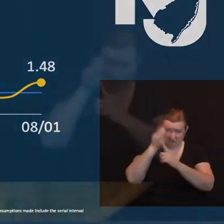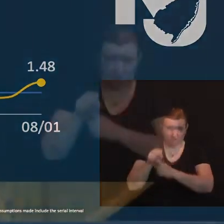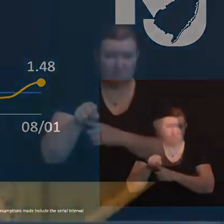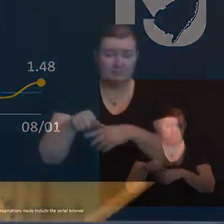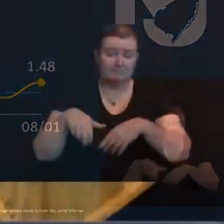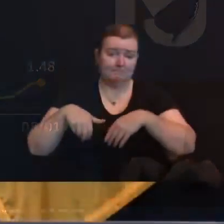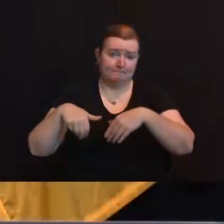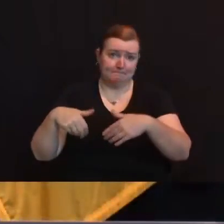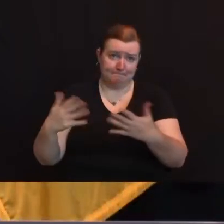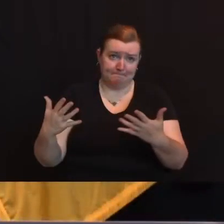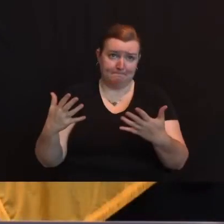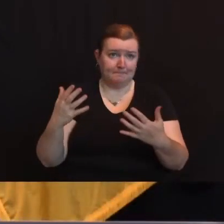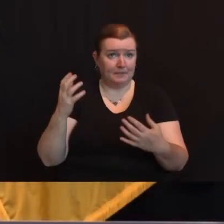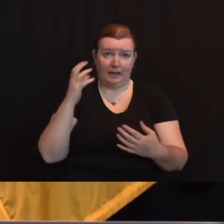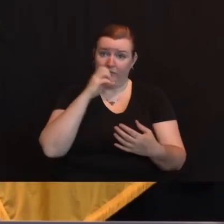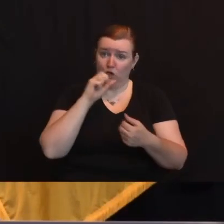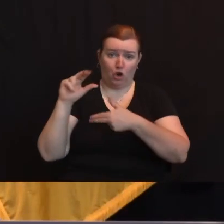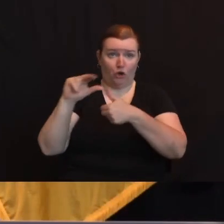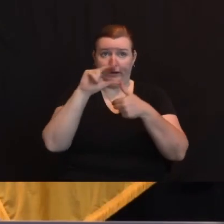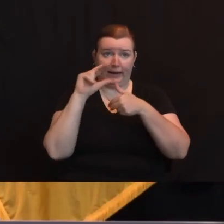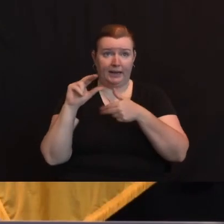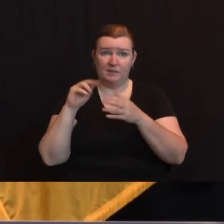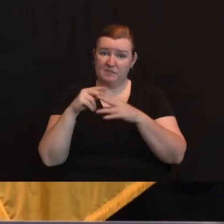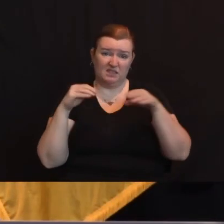by definition, if it's a hurricane party, you're inside.